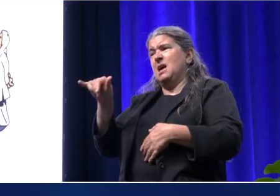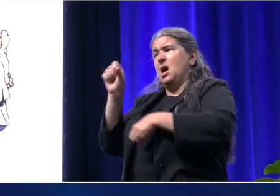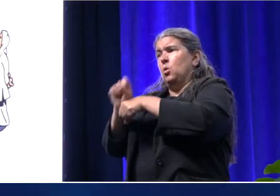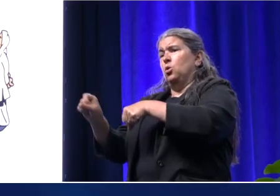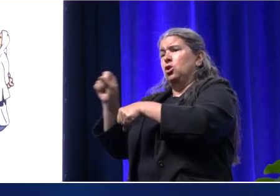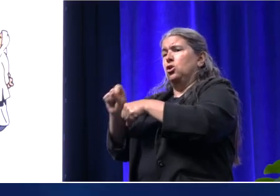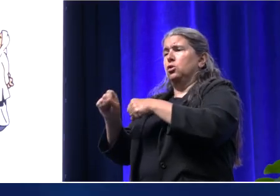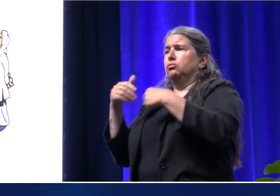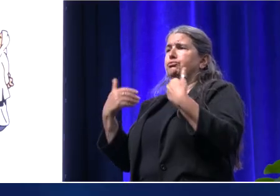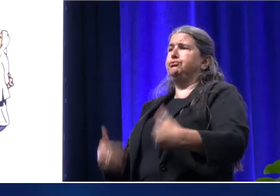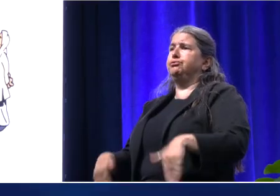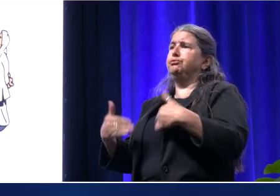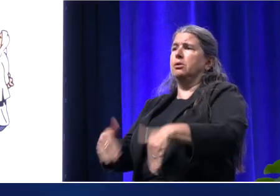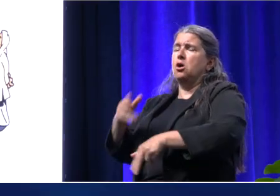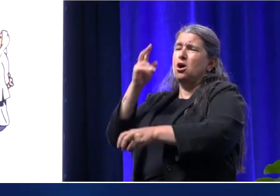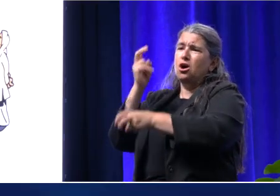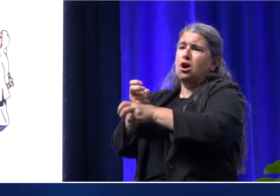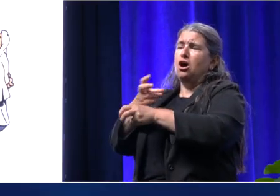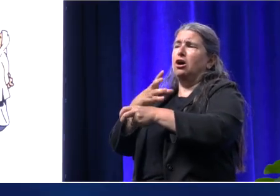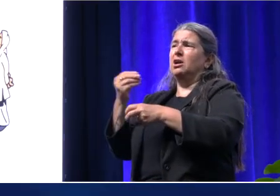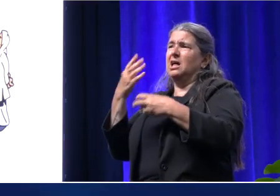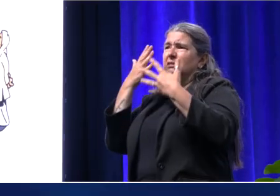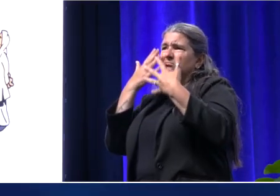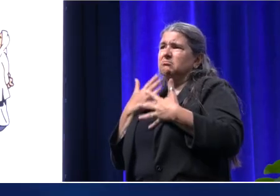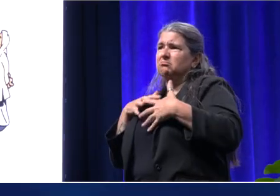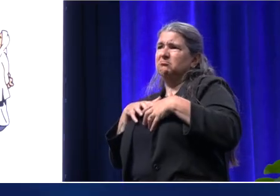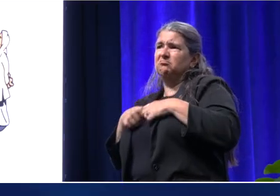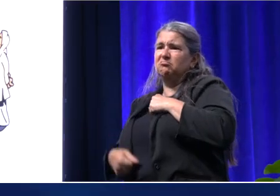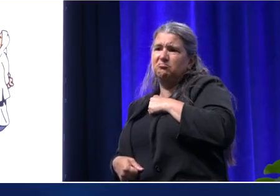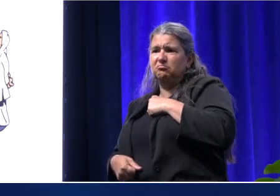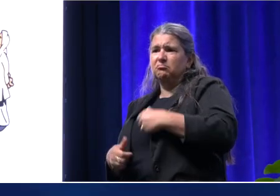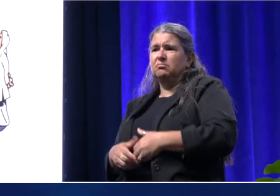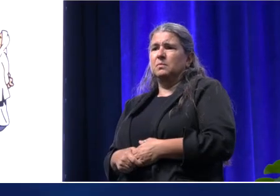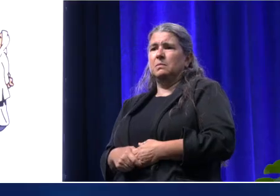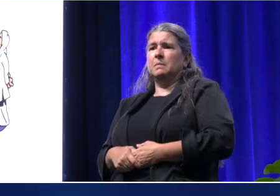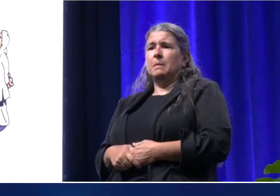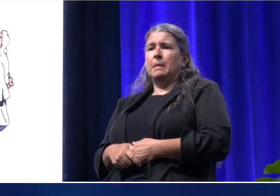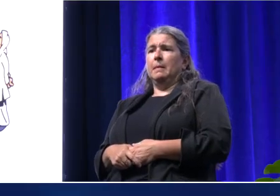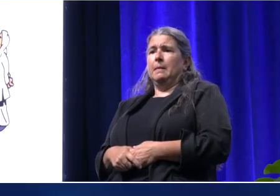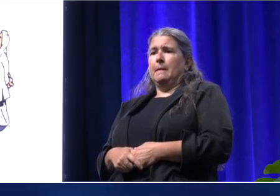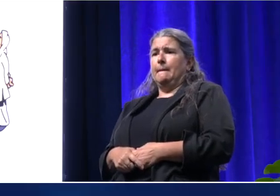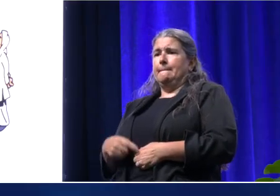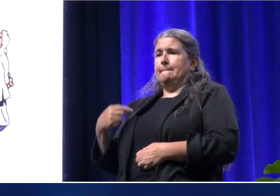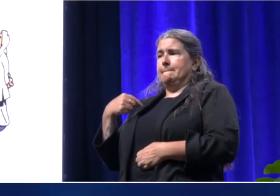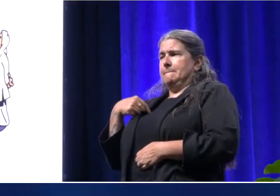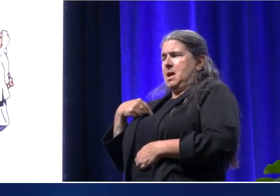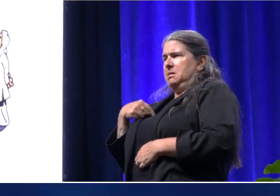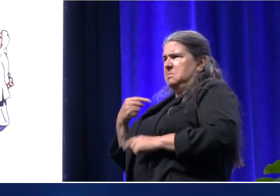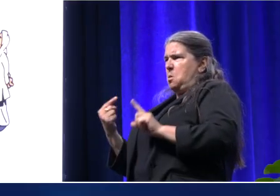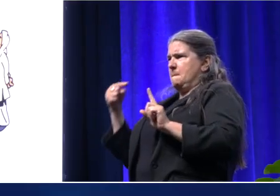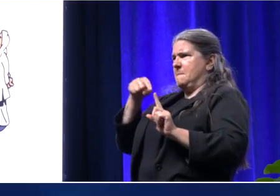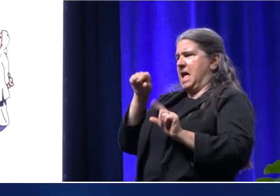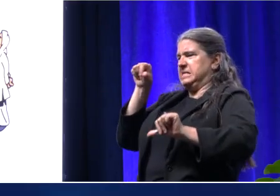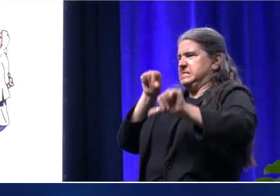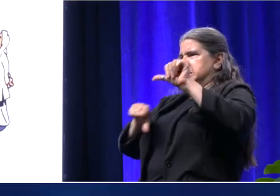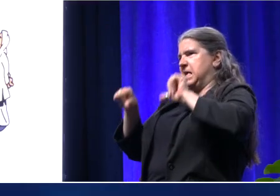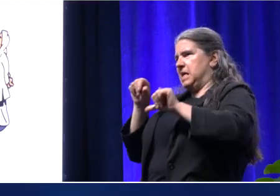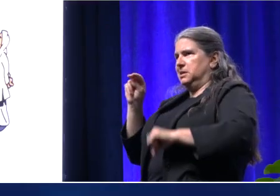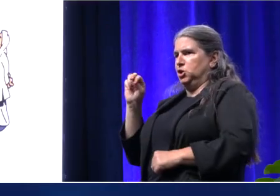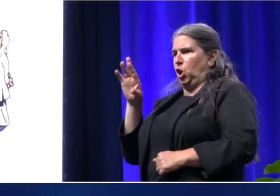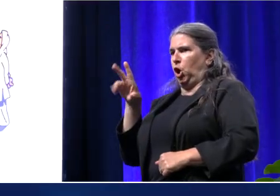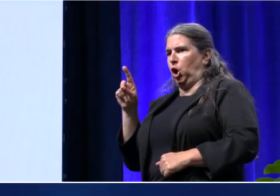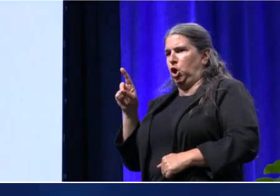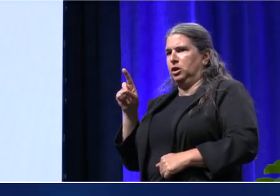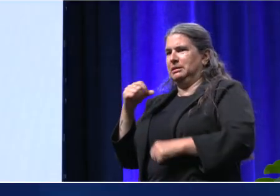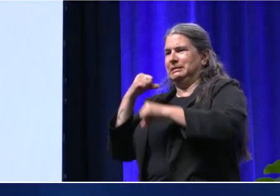But we do, so kind of putting the science nerd hat back on, we do a lot of statistics and hidden patterns, and I'll show you some of the data right